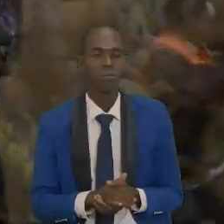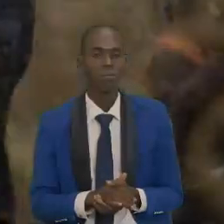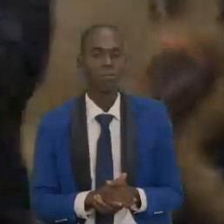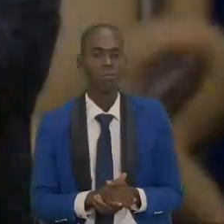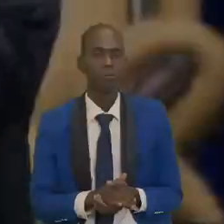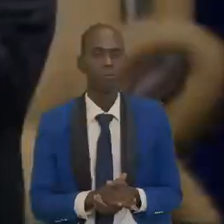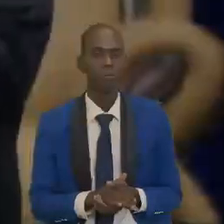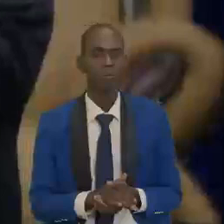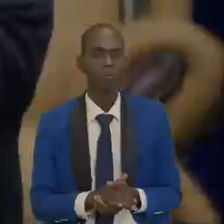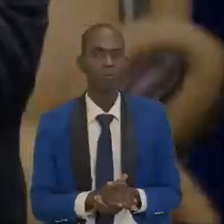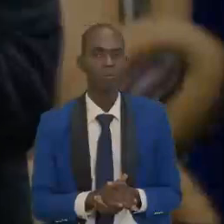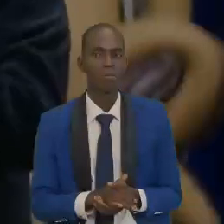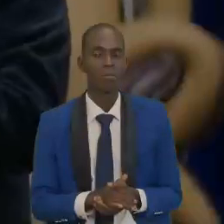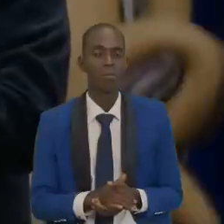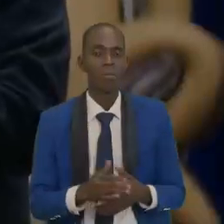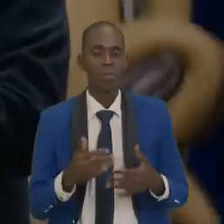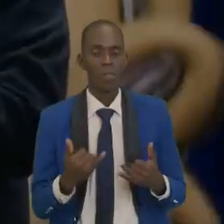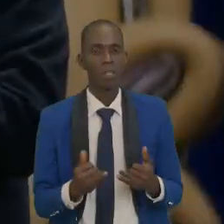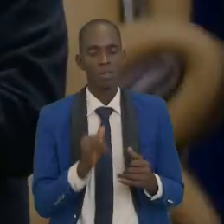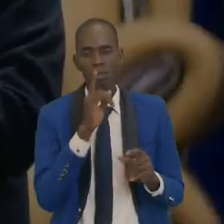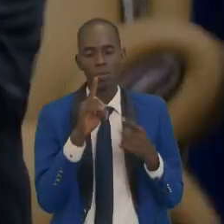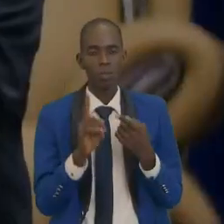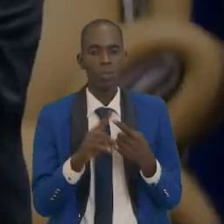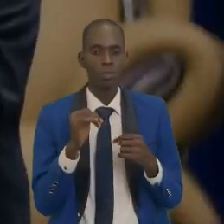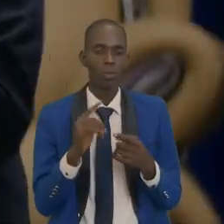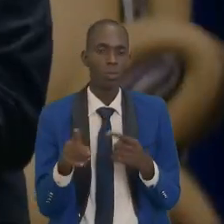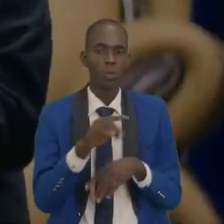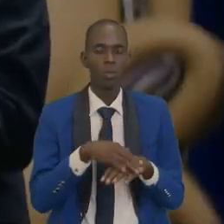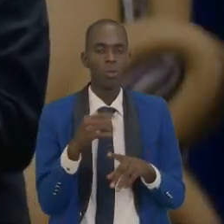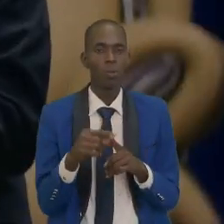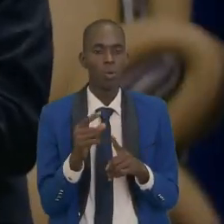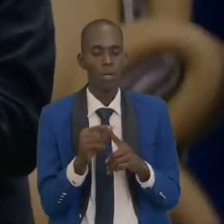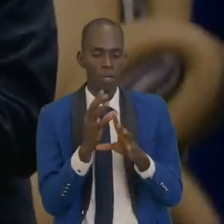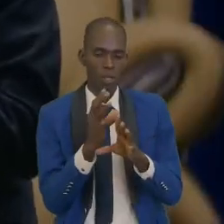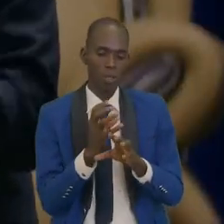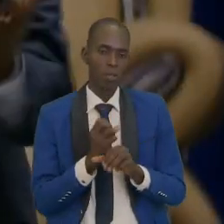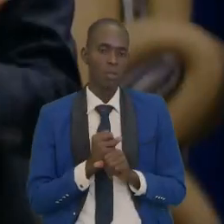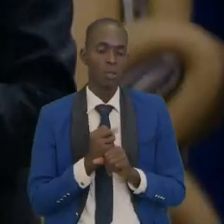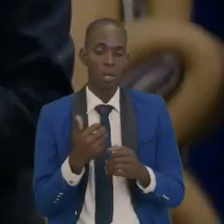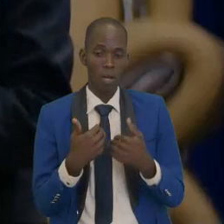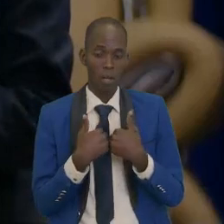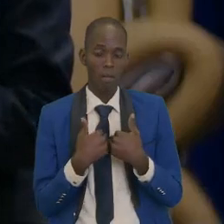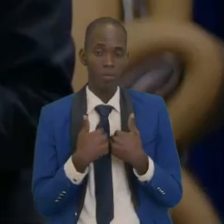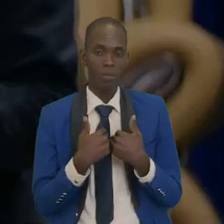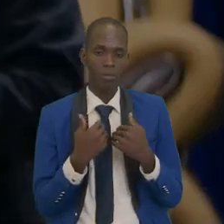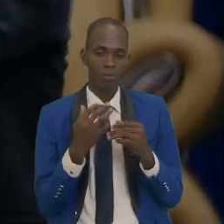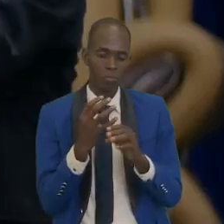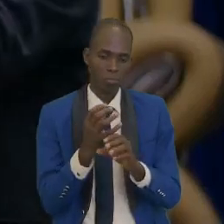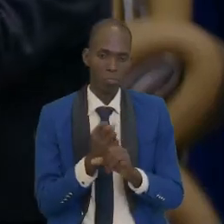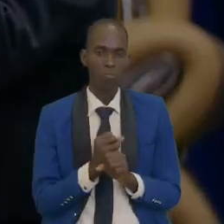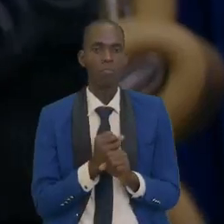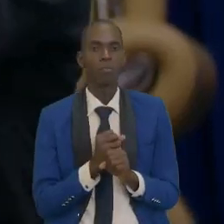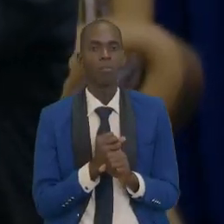according to the world now obtain receive or says